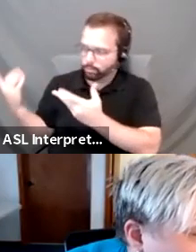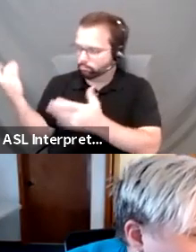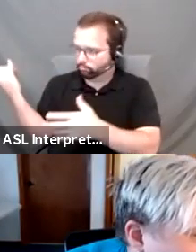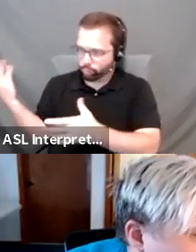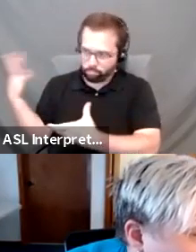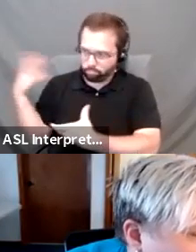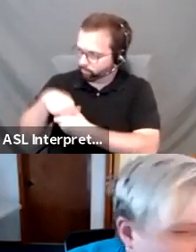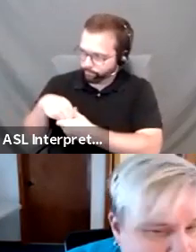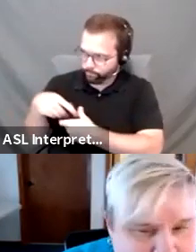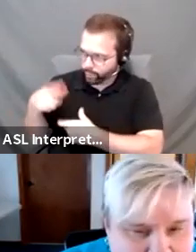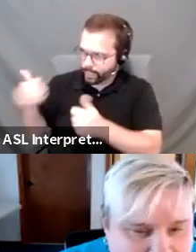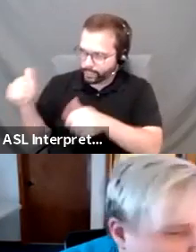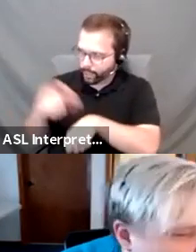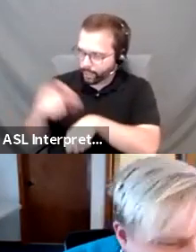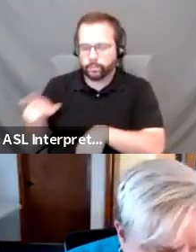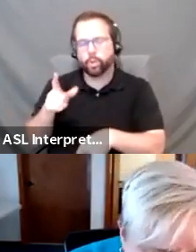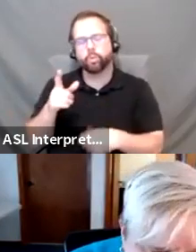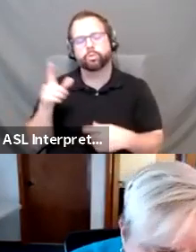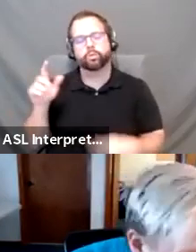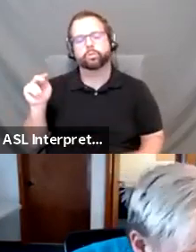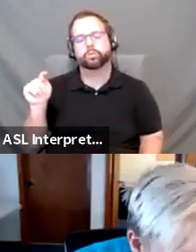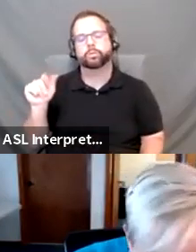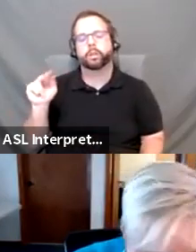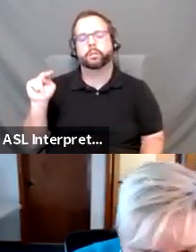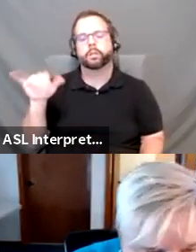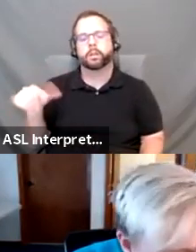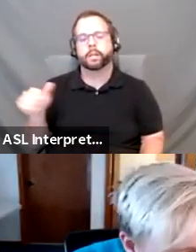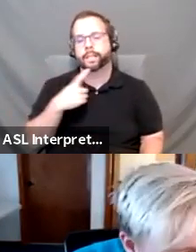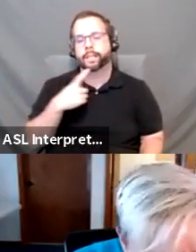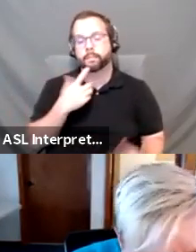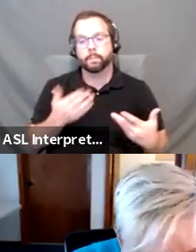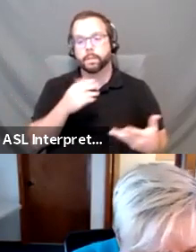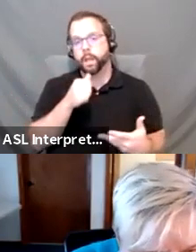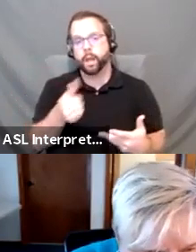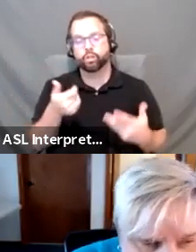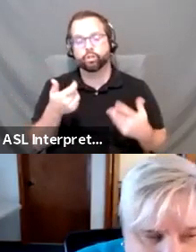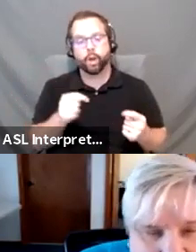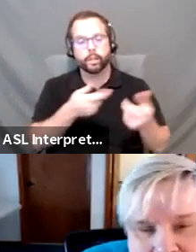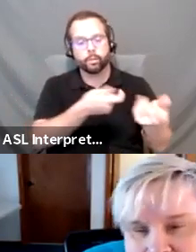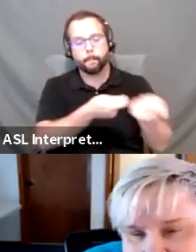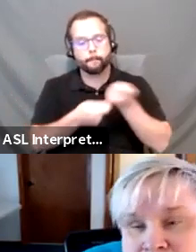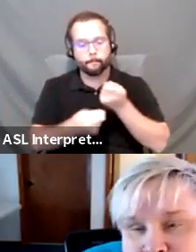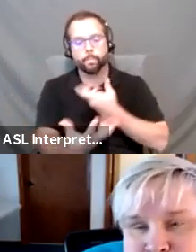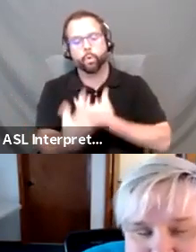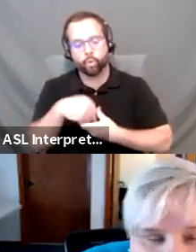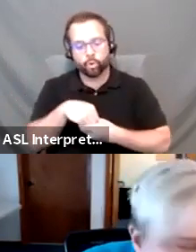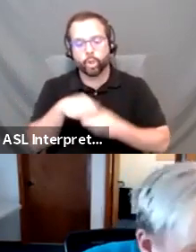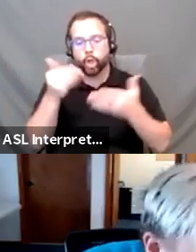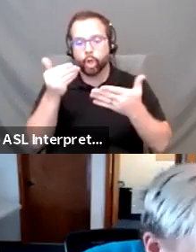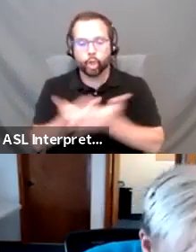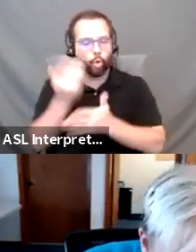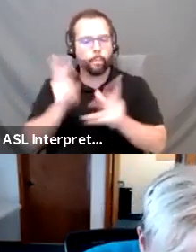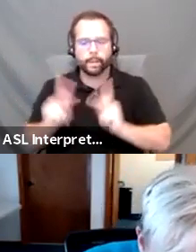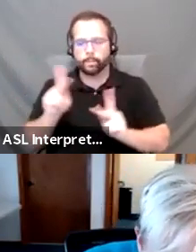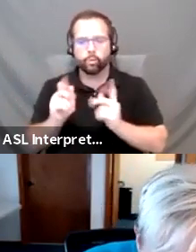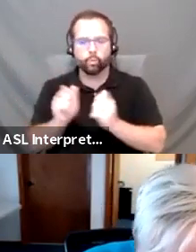that, you're not necessarily going to attract new people with a virtual event. I mean,